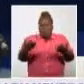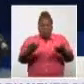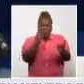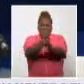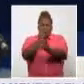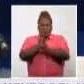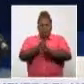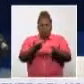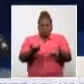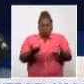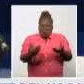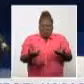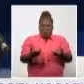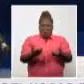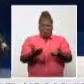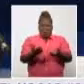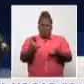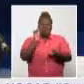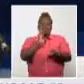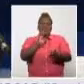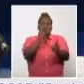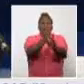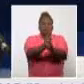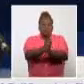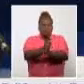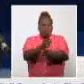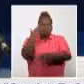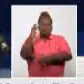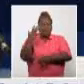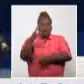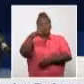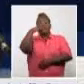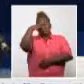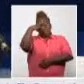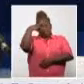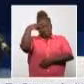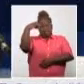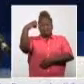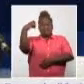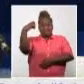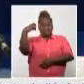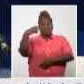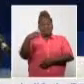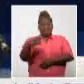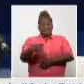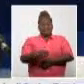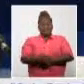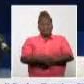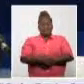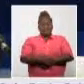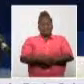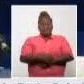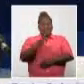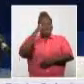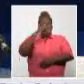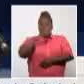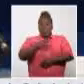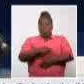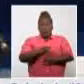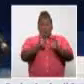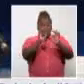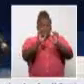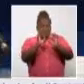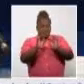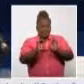who were abroad at the time the restriction measures were taken. They are Cubans who have been arriving in our country from